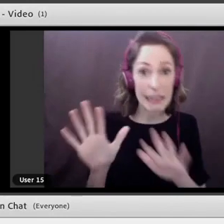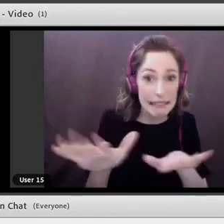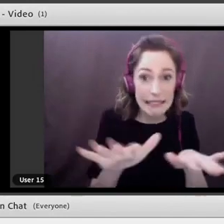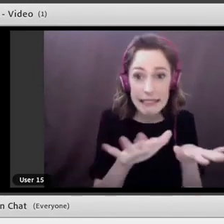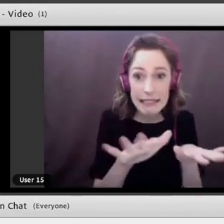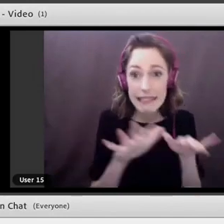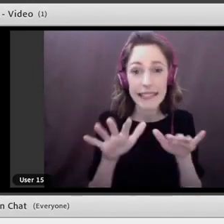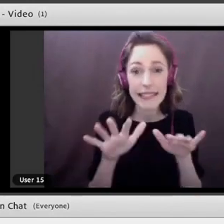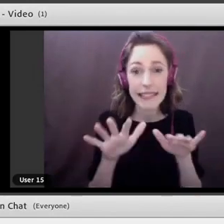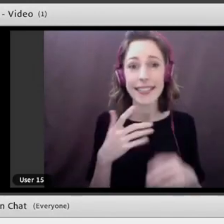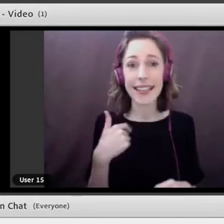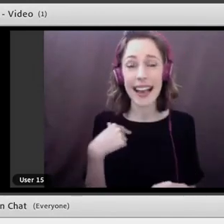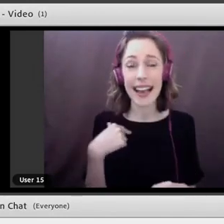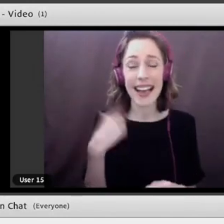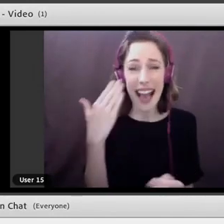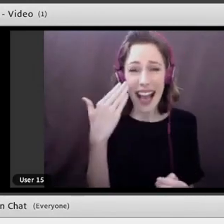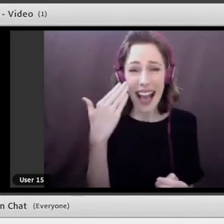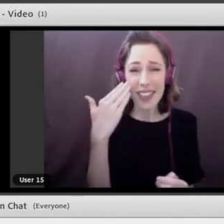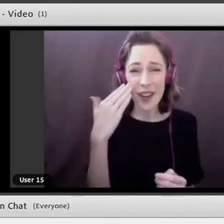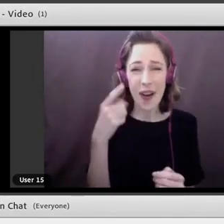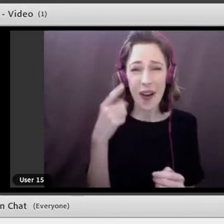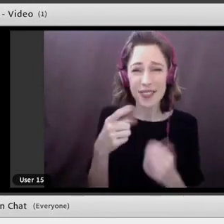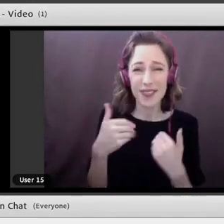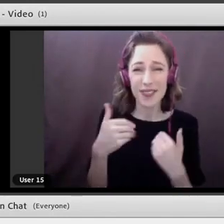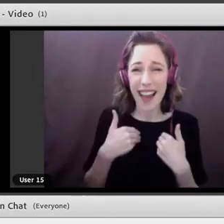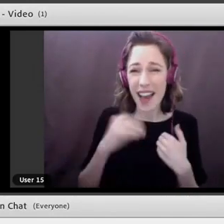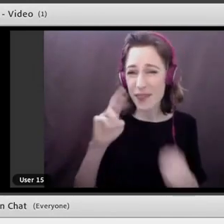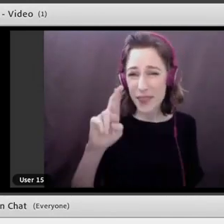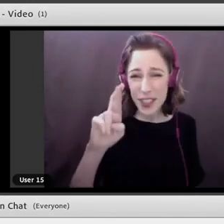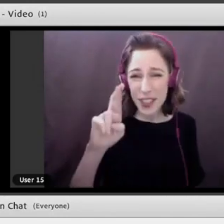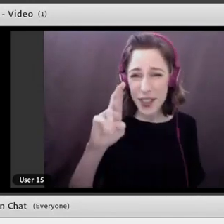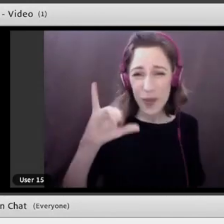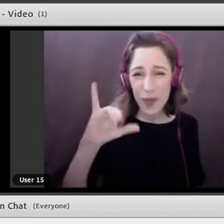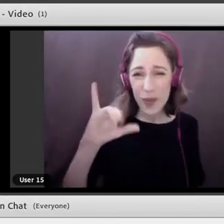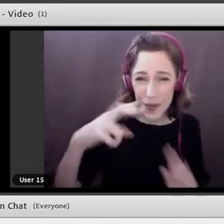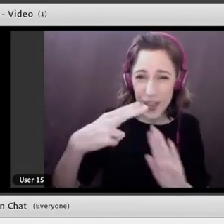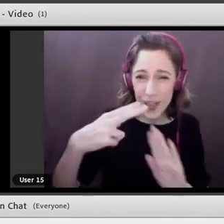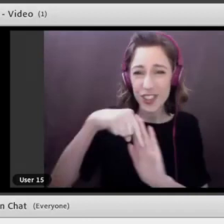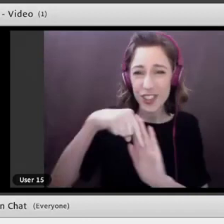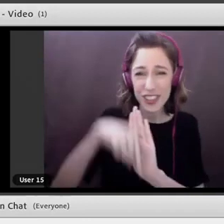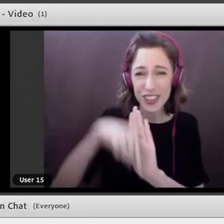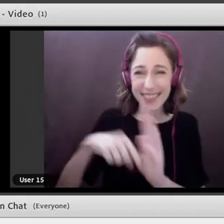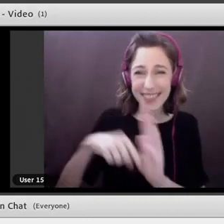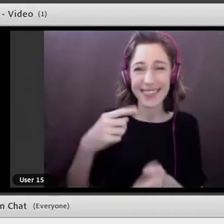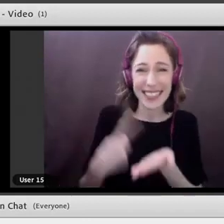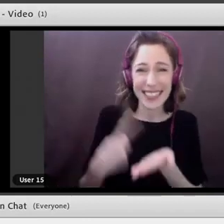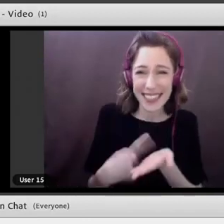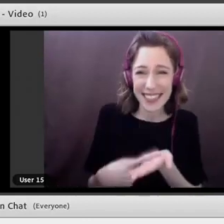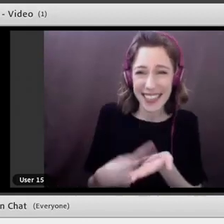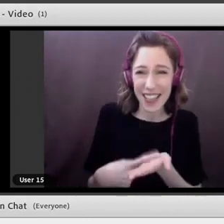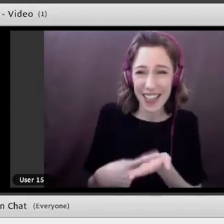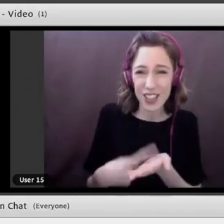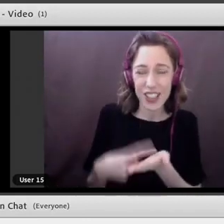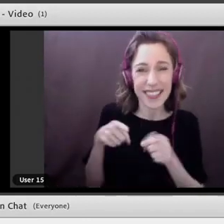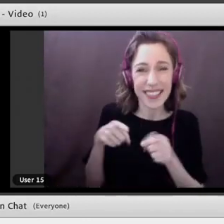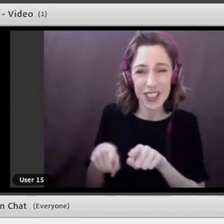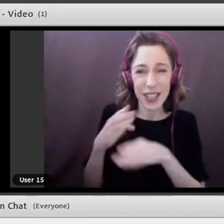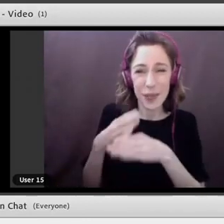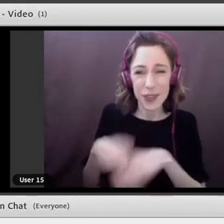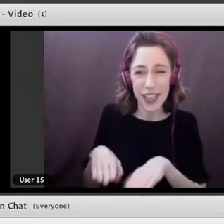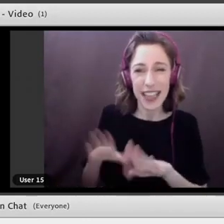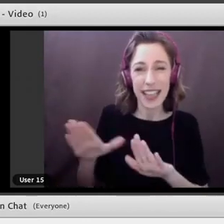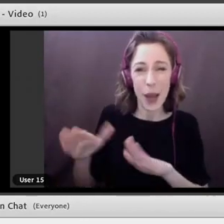room. So if you wouldn't mind putting yourselves back on mute, the conversation will continue.